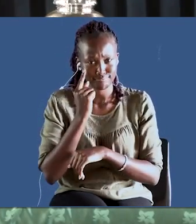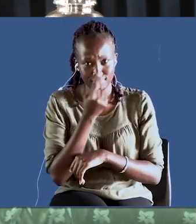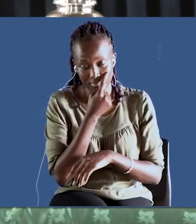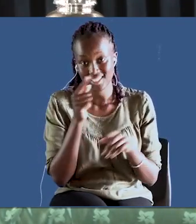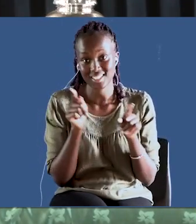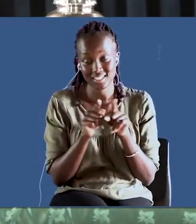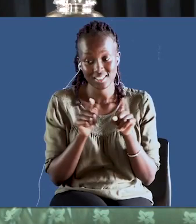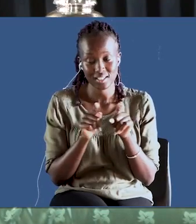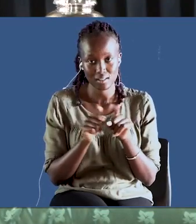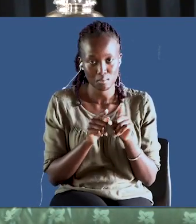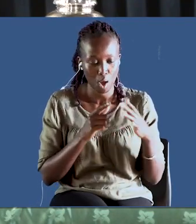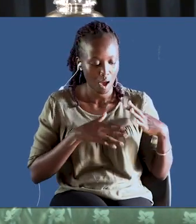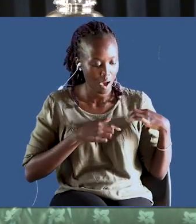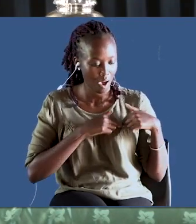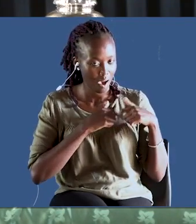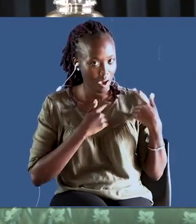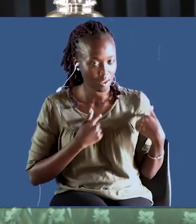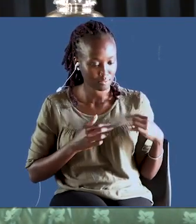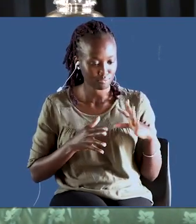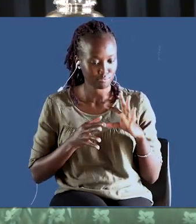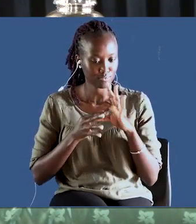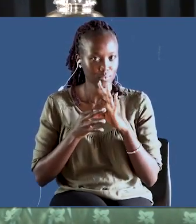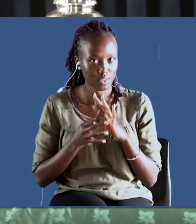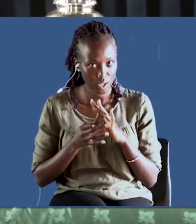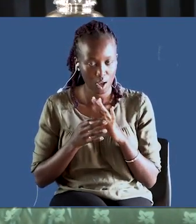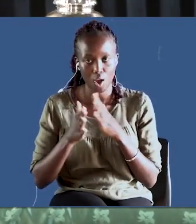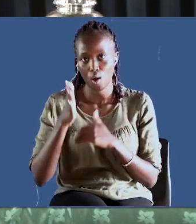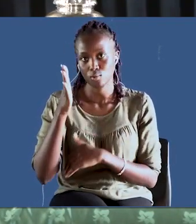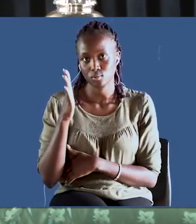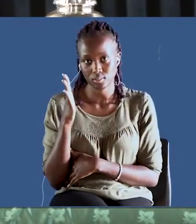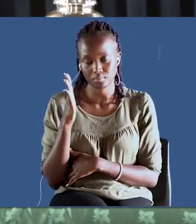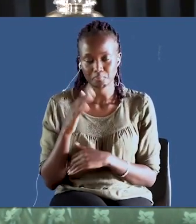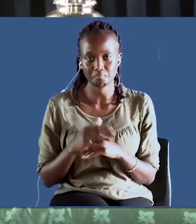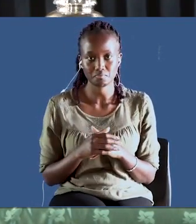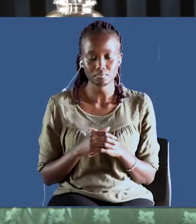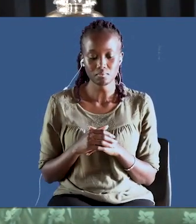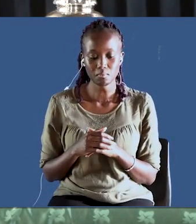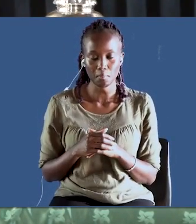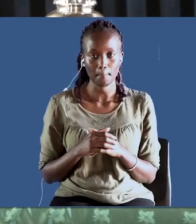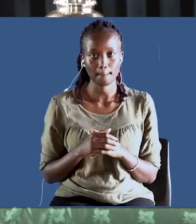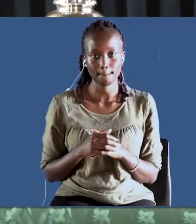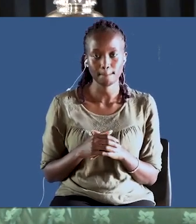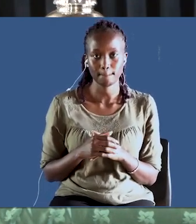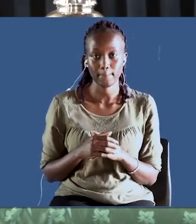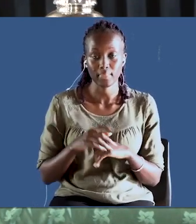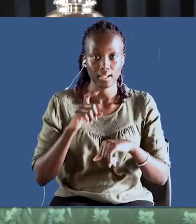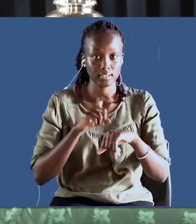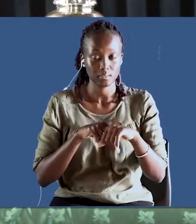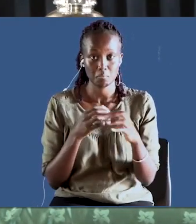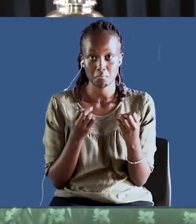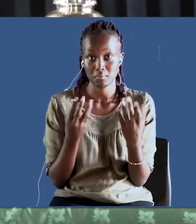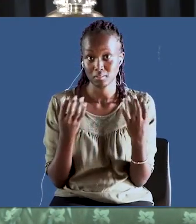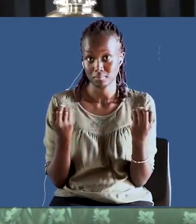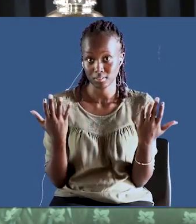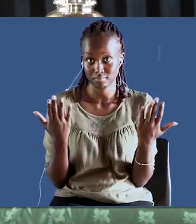God, quote unquote, with our hearts, to be able to connect with what God wants. Many times,